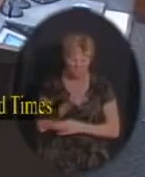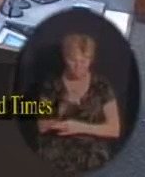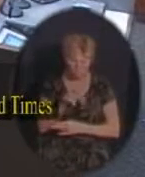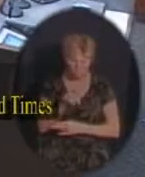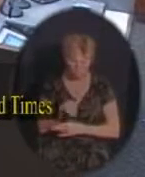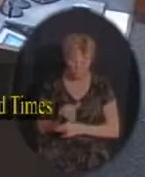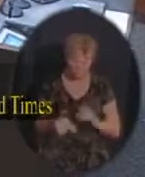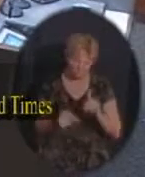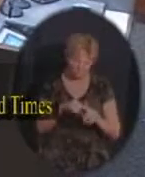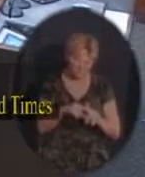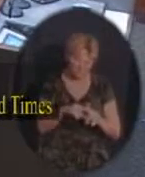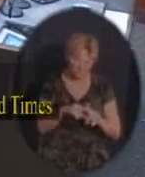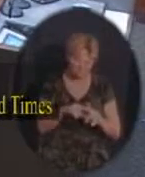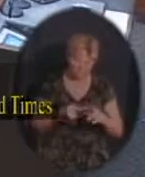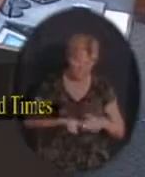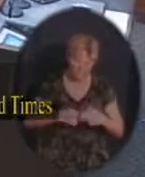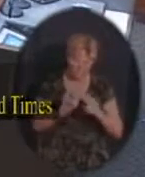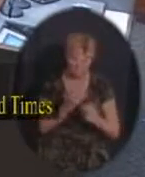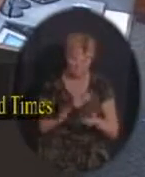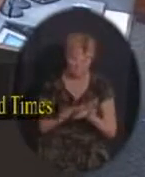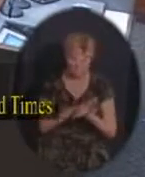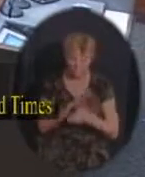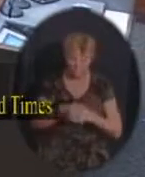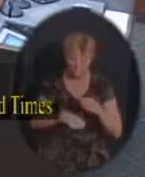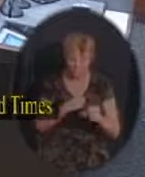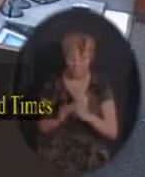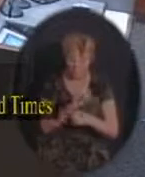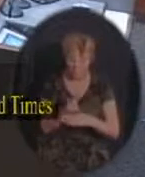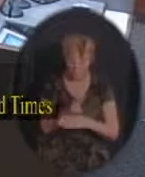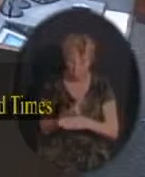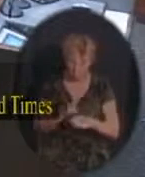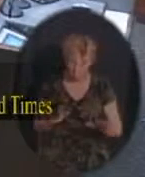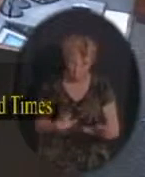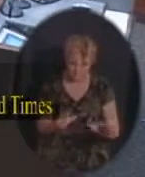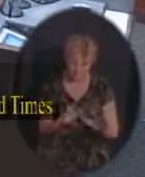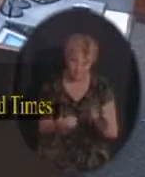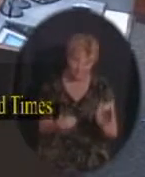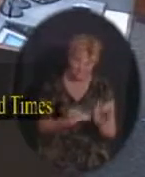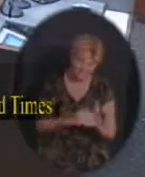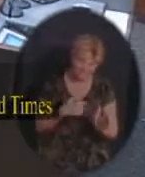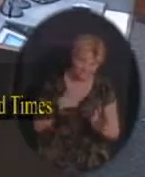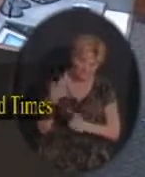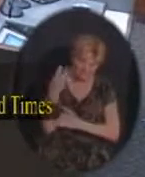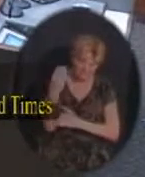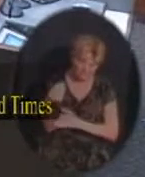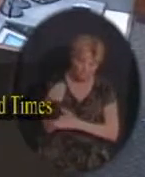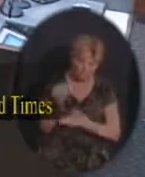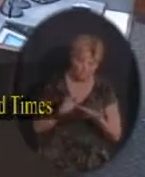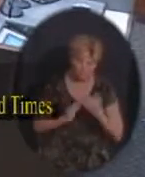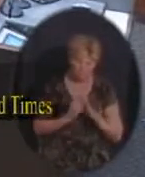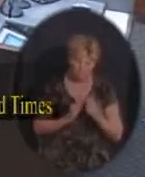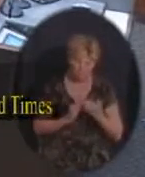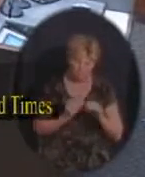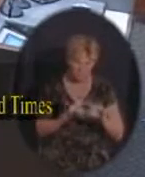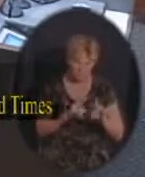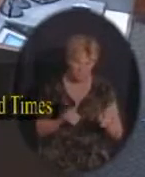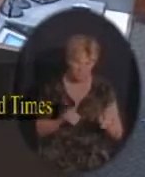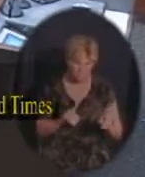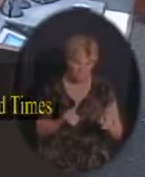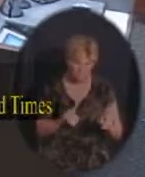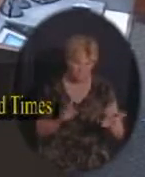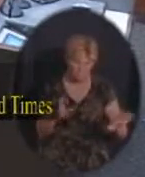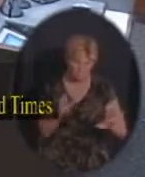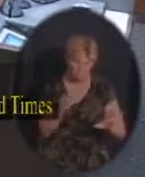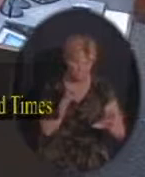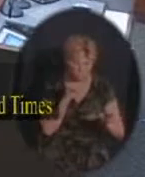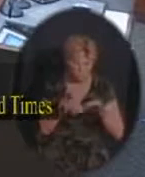school year business as well. Again, I will be out of town during that period of time, but that is no issue from my perspective,